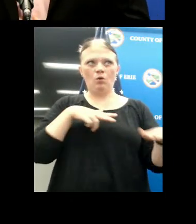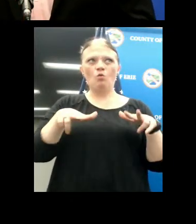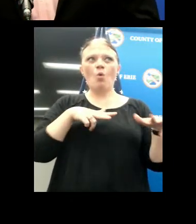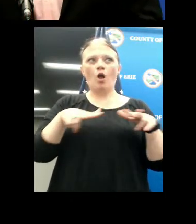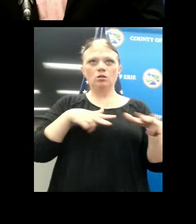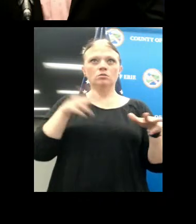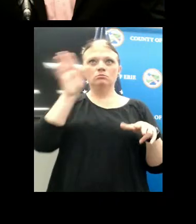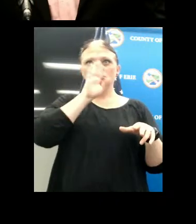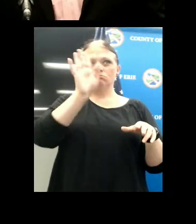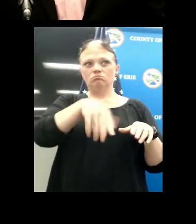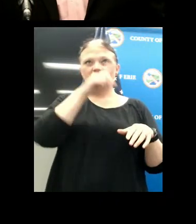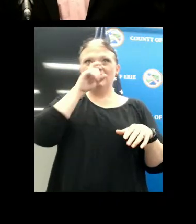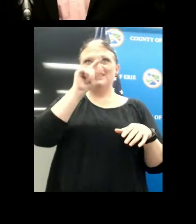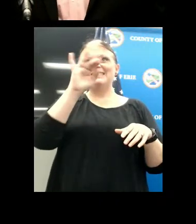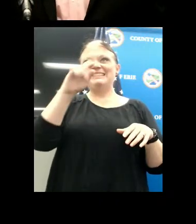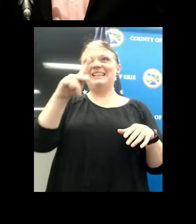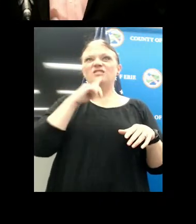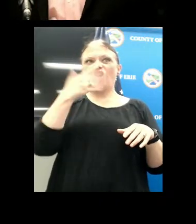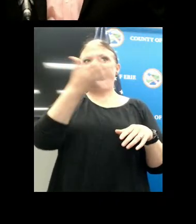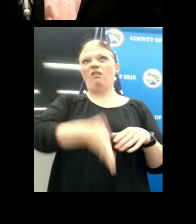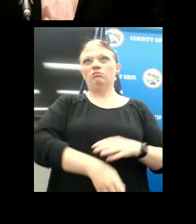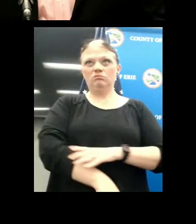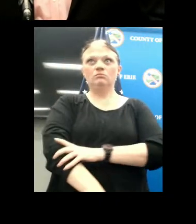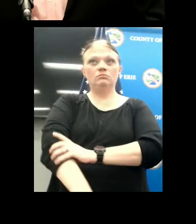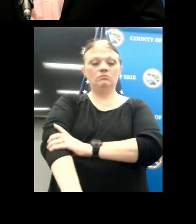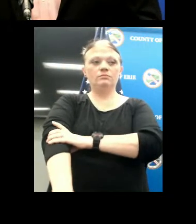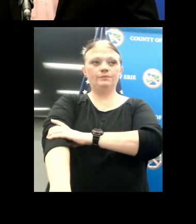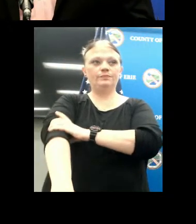walks throughout our parks. It is tick season.